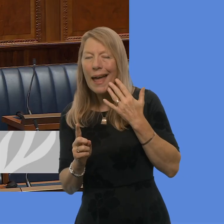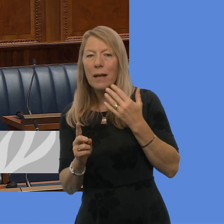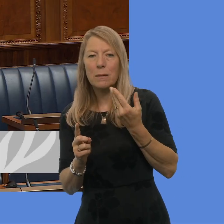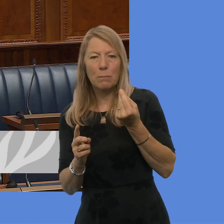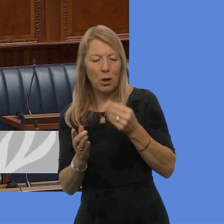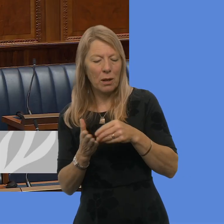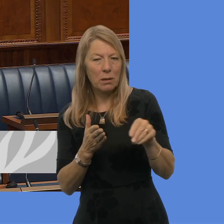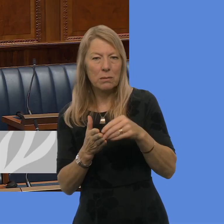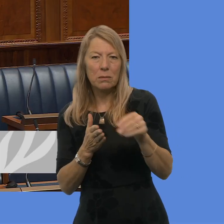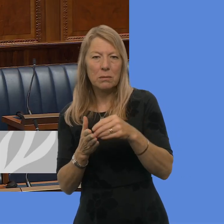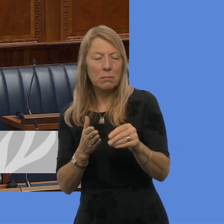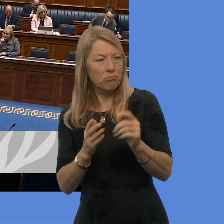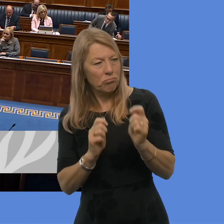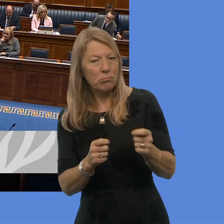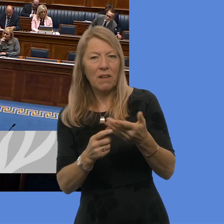right across Northern Ireland?